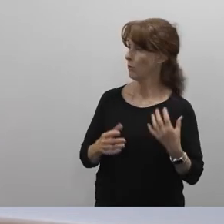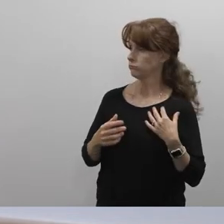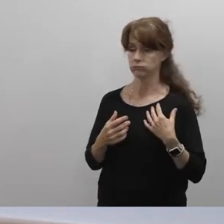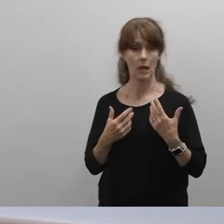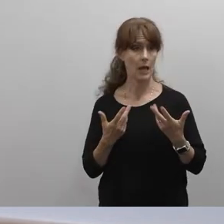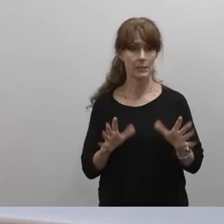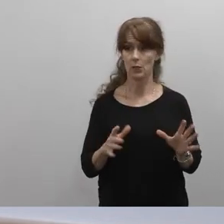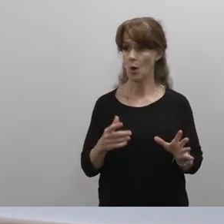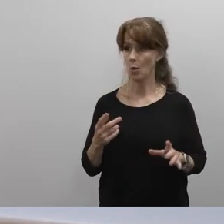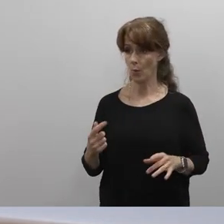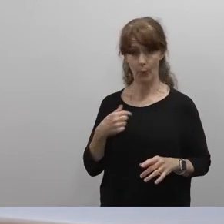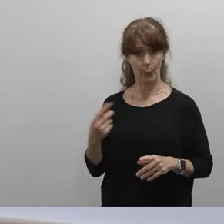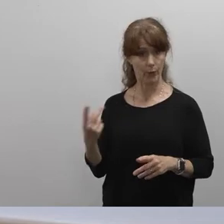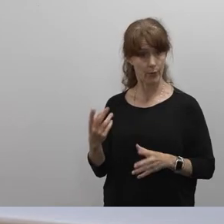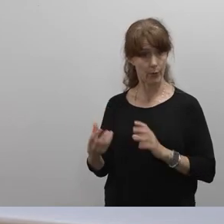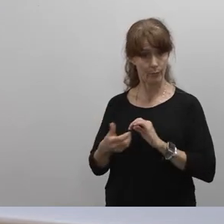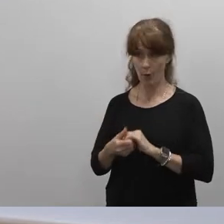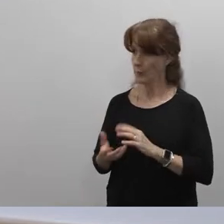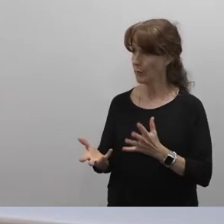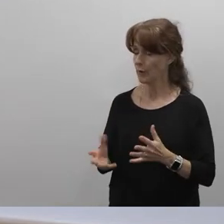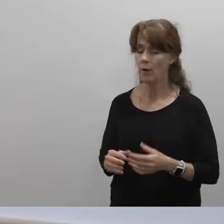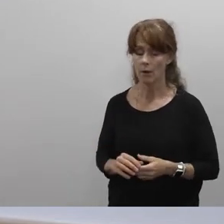partner."